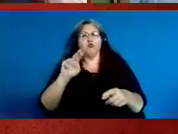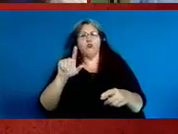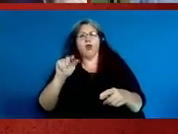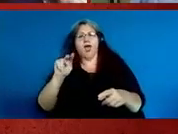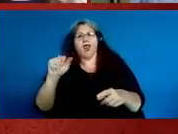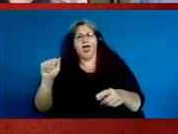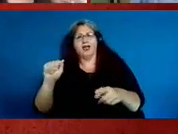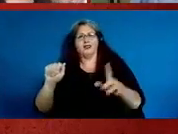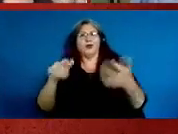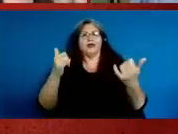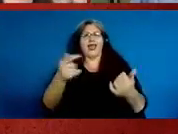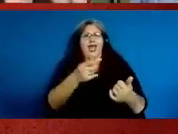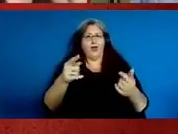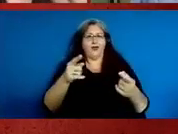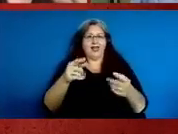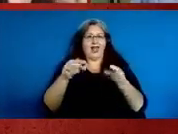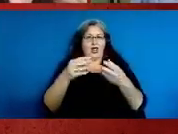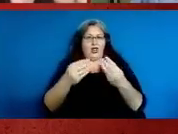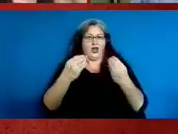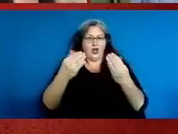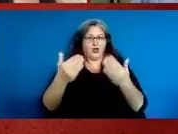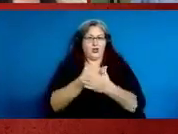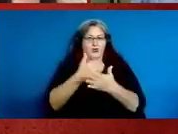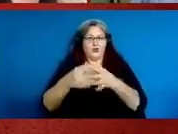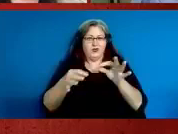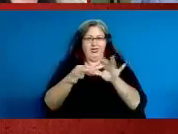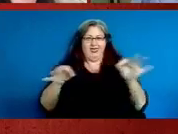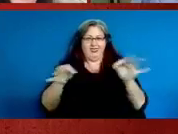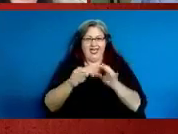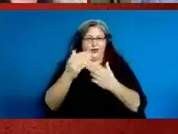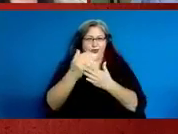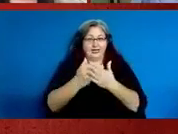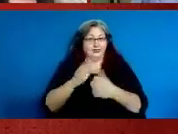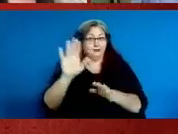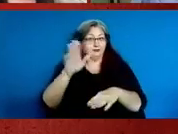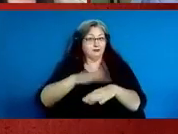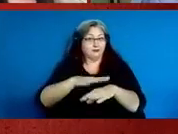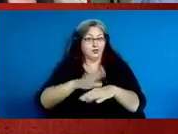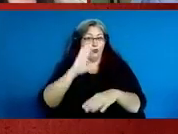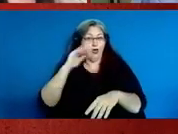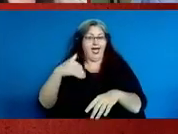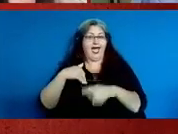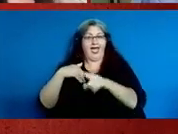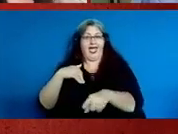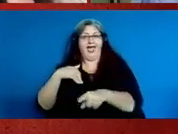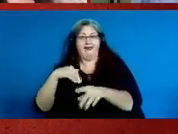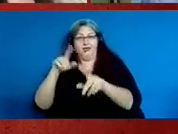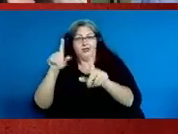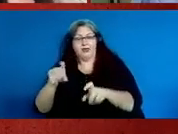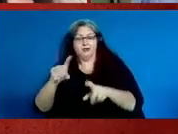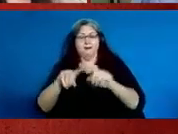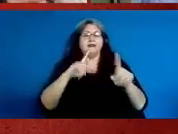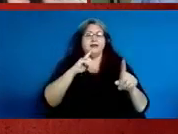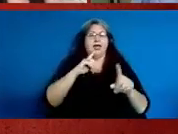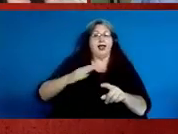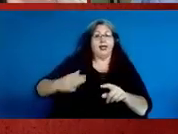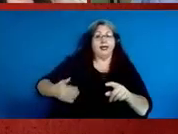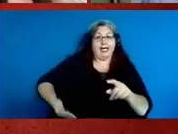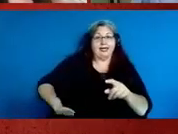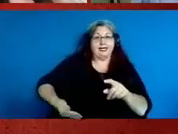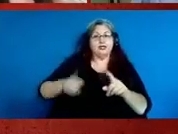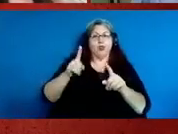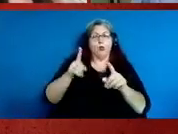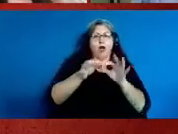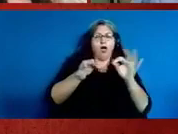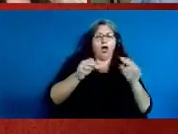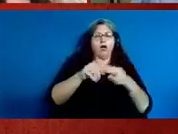So now we're having a language lesson, everyone. So pay attention. There'll be a quiz. So in Cantonese, it's one thing, and in Mandarin, it's a totally different thing. A slight